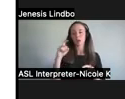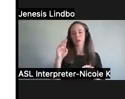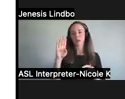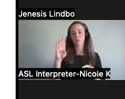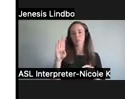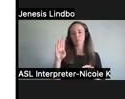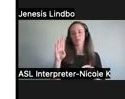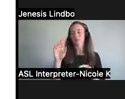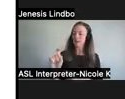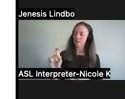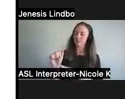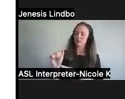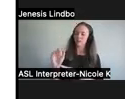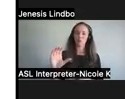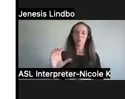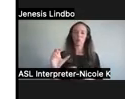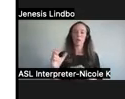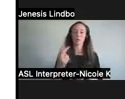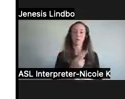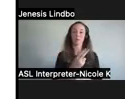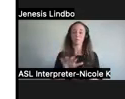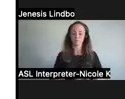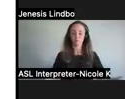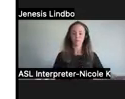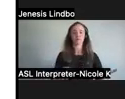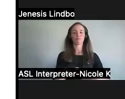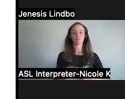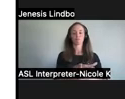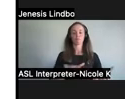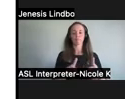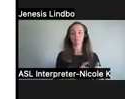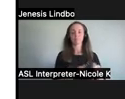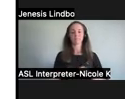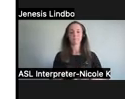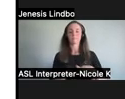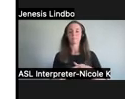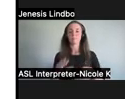physically access. So now they can use both of these together to play the game they want to play.